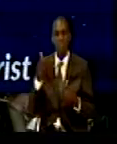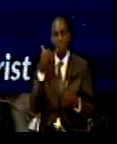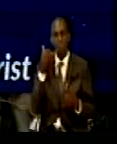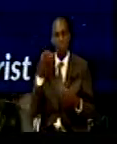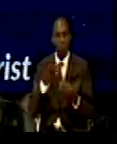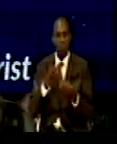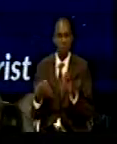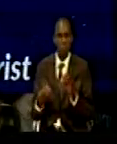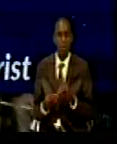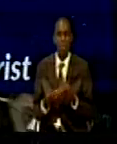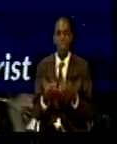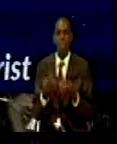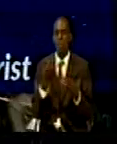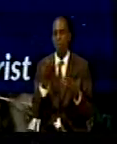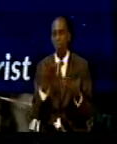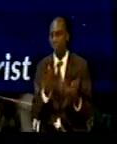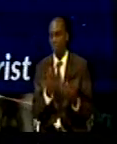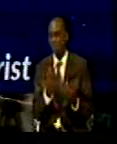as we get in touch with you.